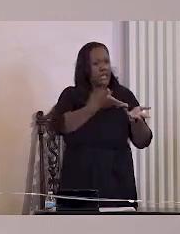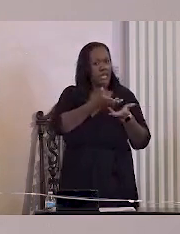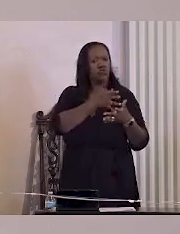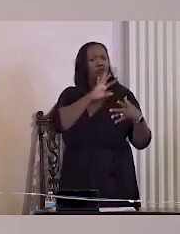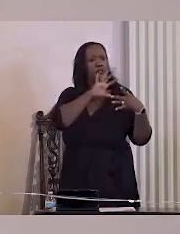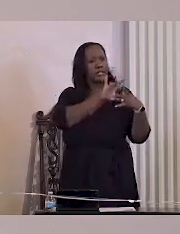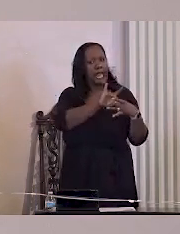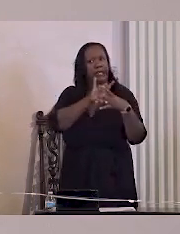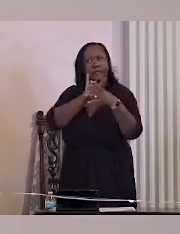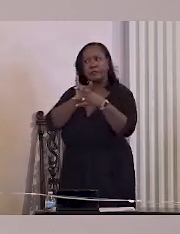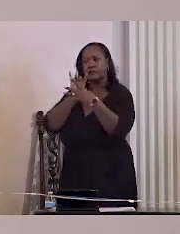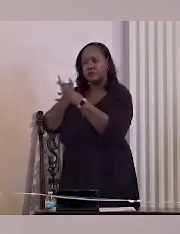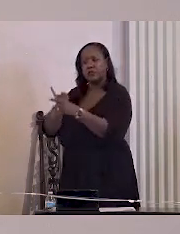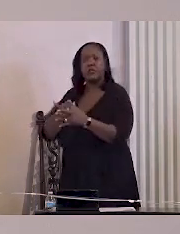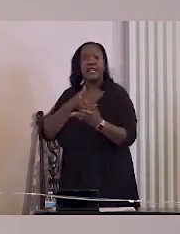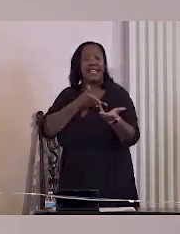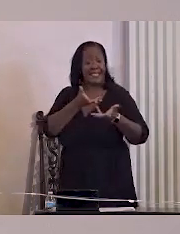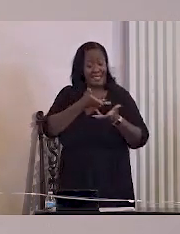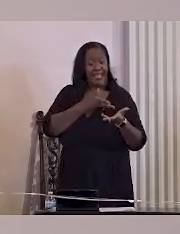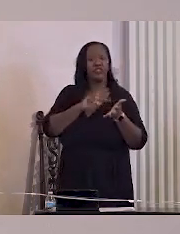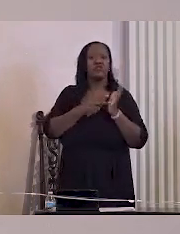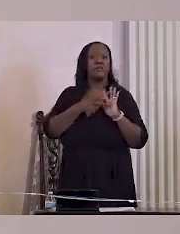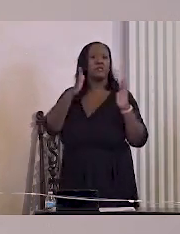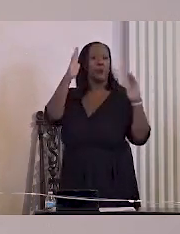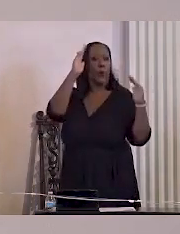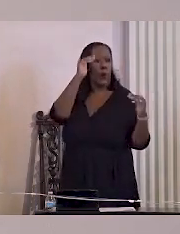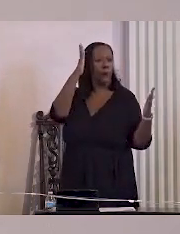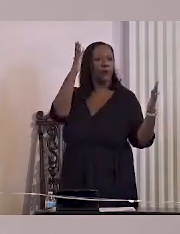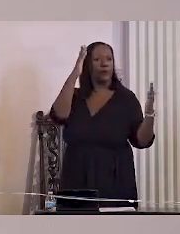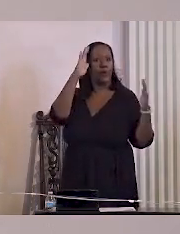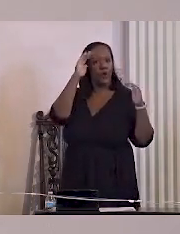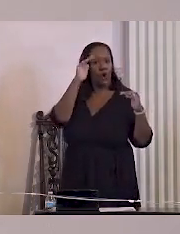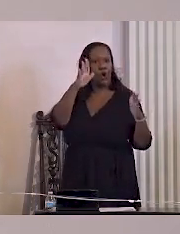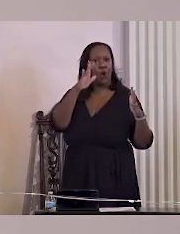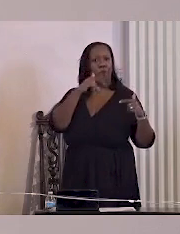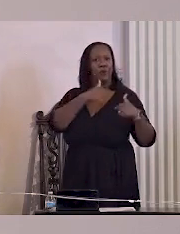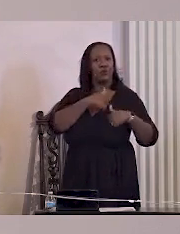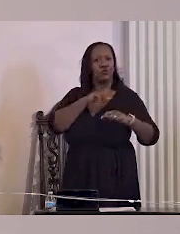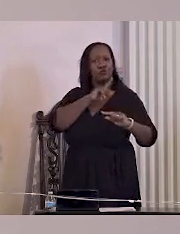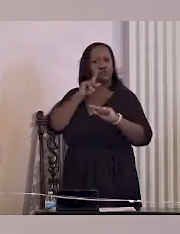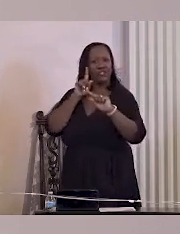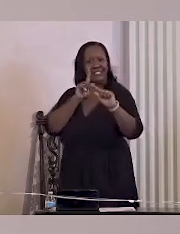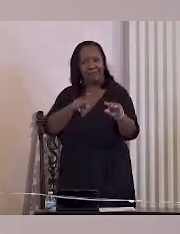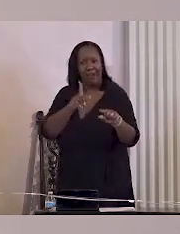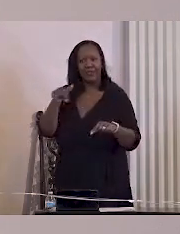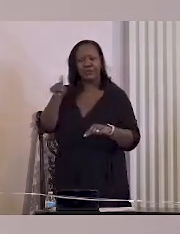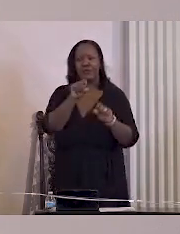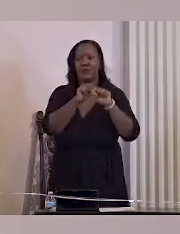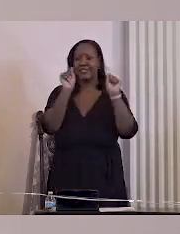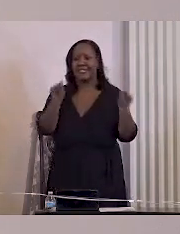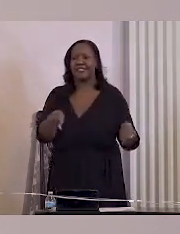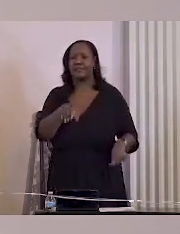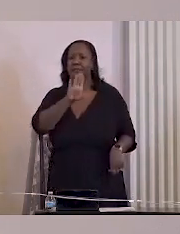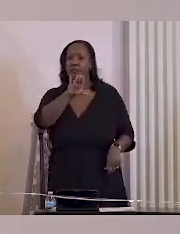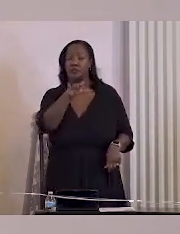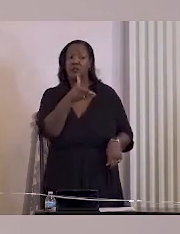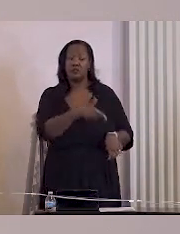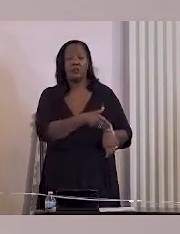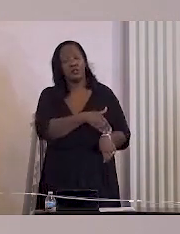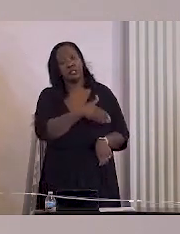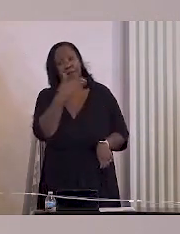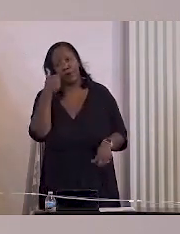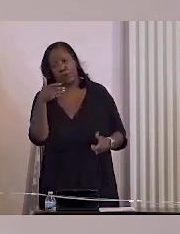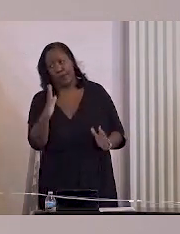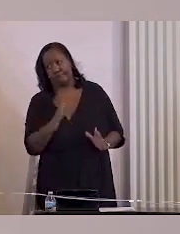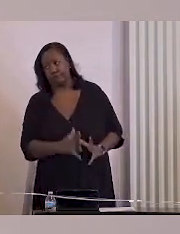others. To engage is to hope. To hope is to answer back to those systems that there is a better way.